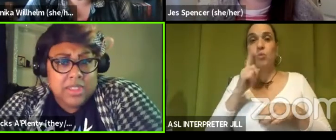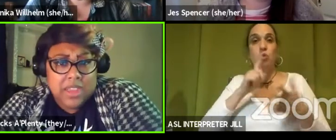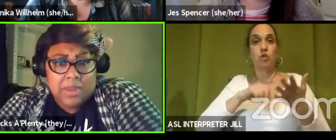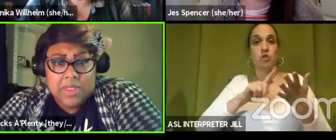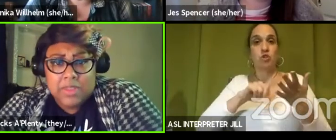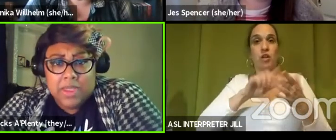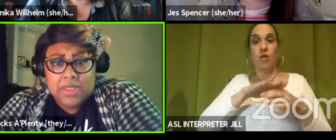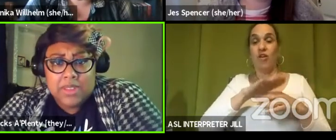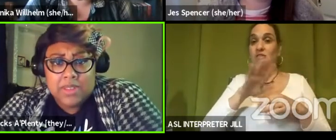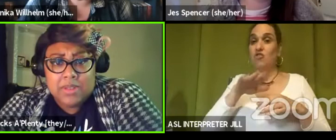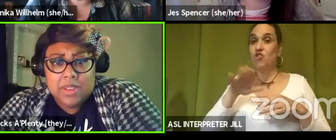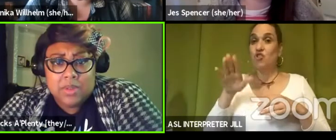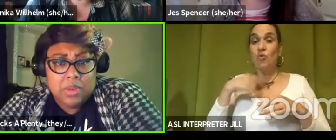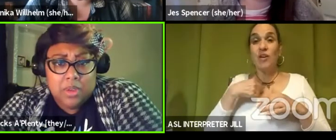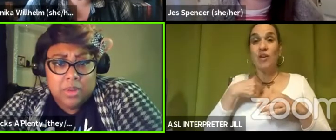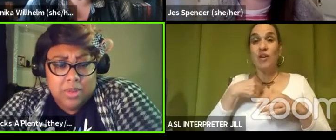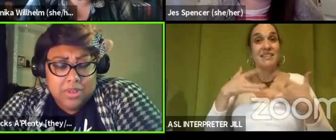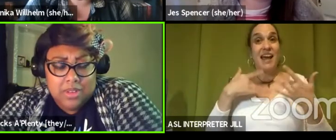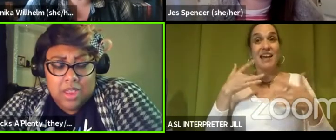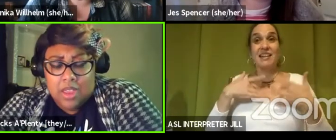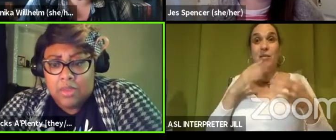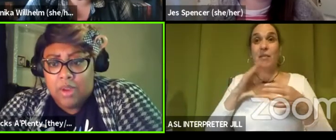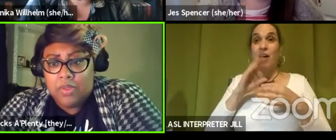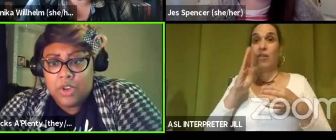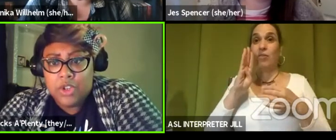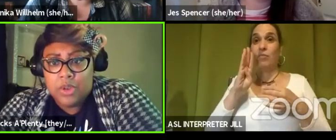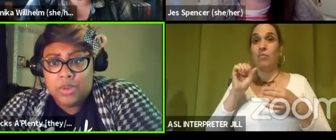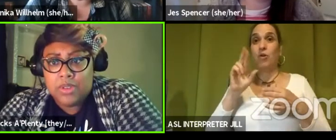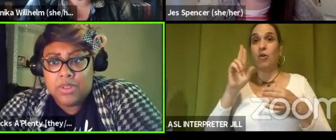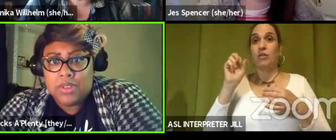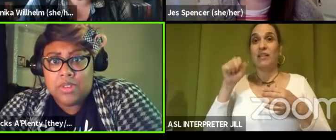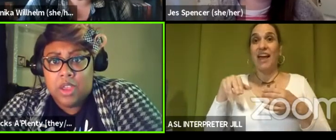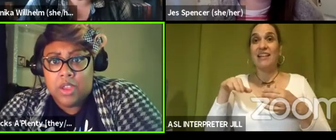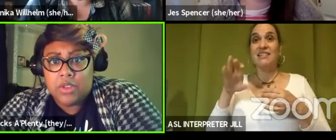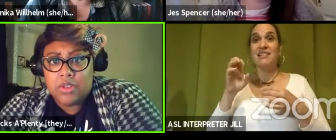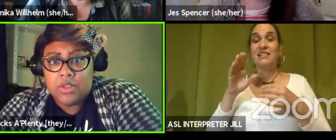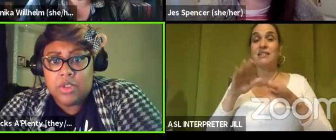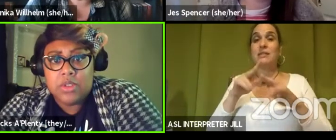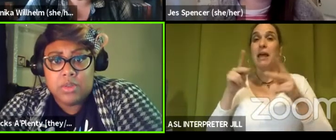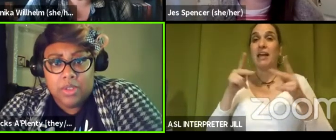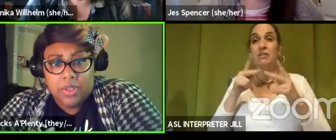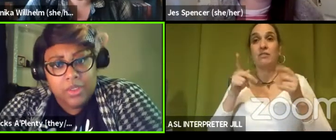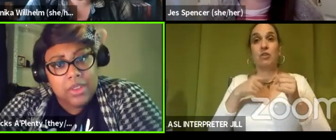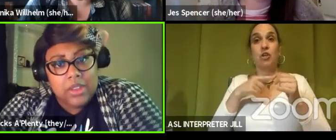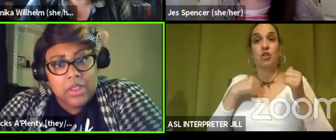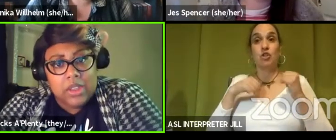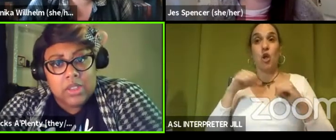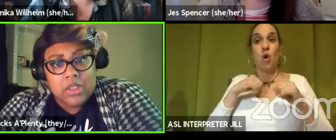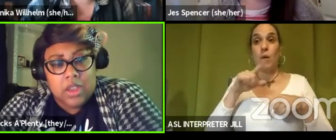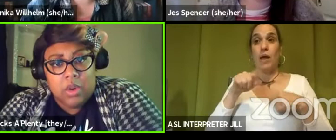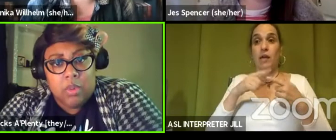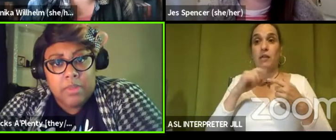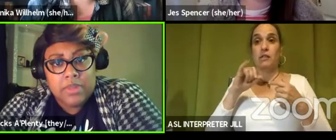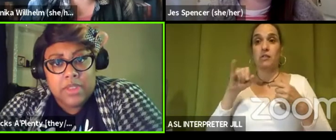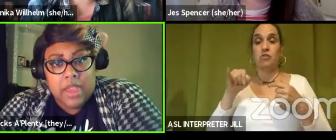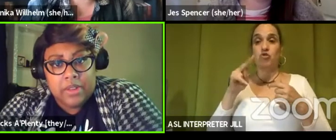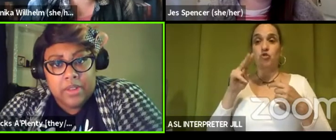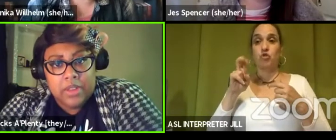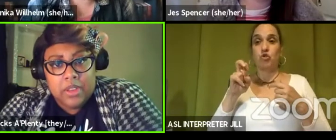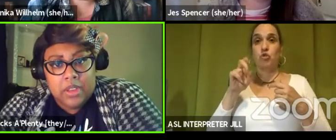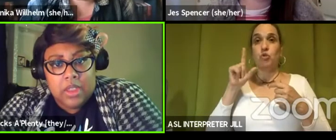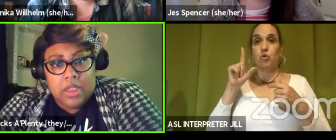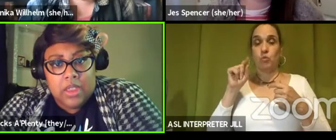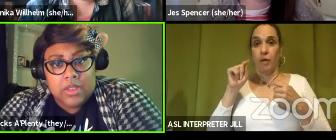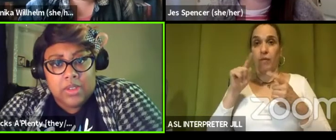we're really excited about the space. It's really cool. Our first show is June 12th. It's Queer Prom